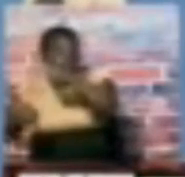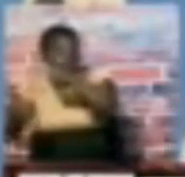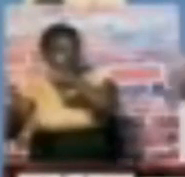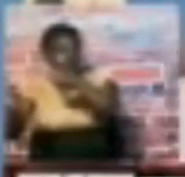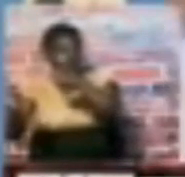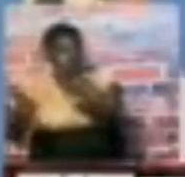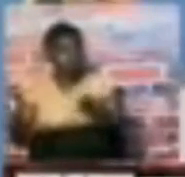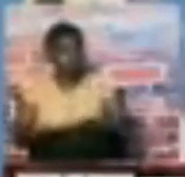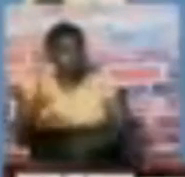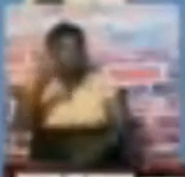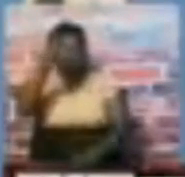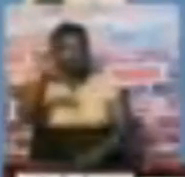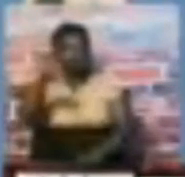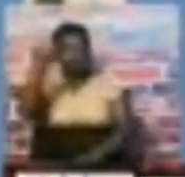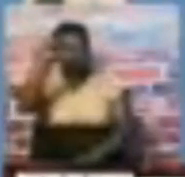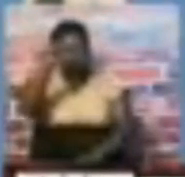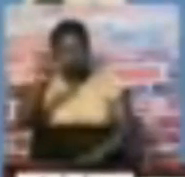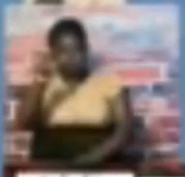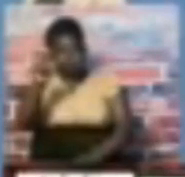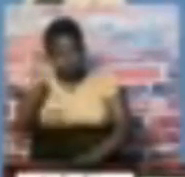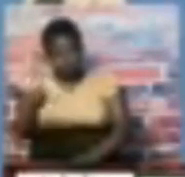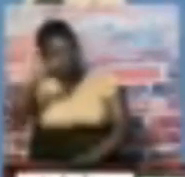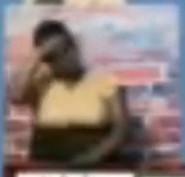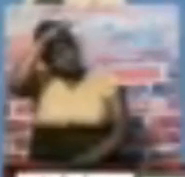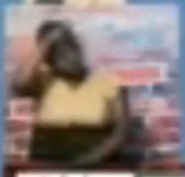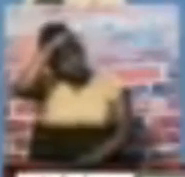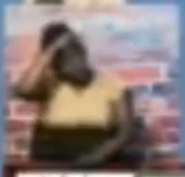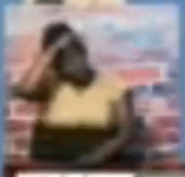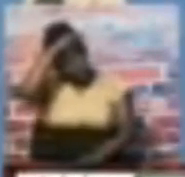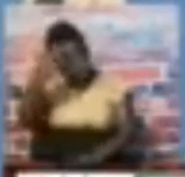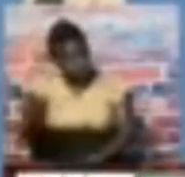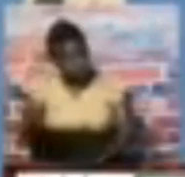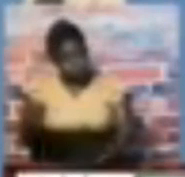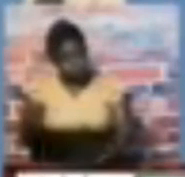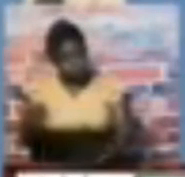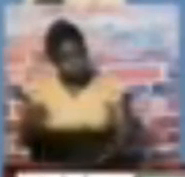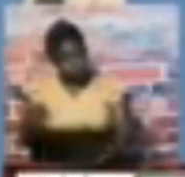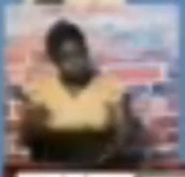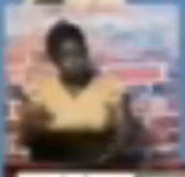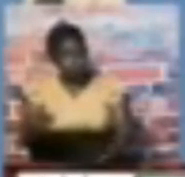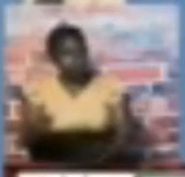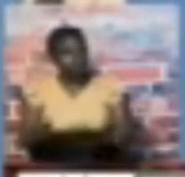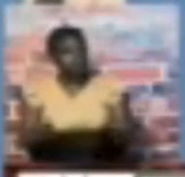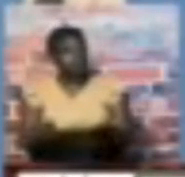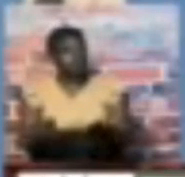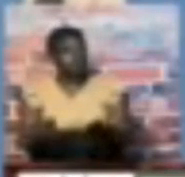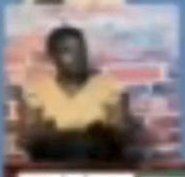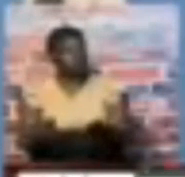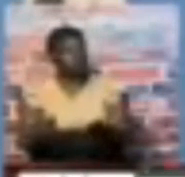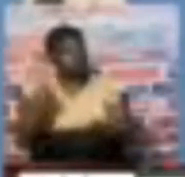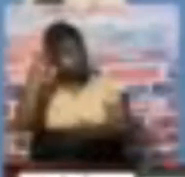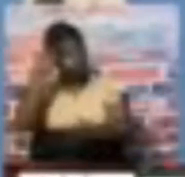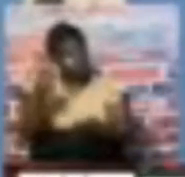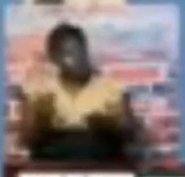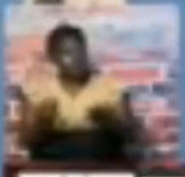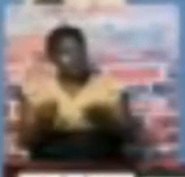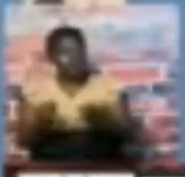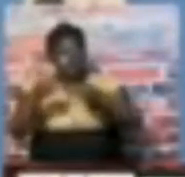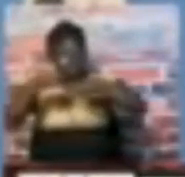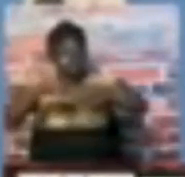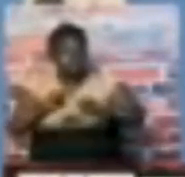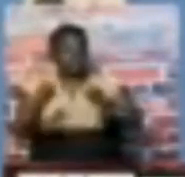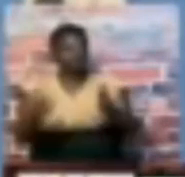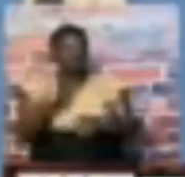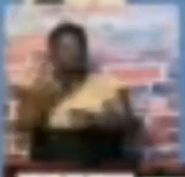for the postgraduate finalists, for the tertiary institutions finalists.